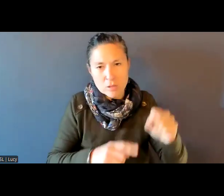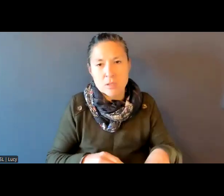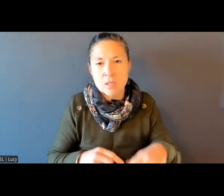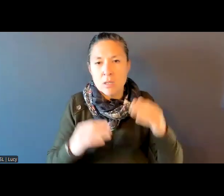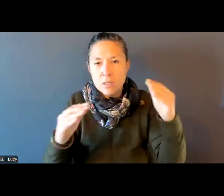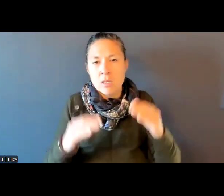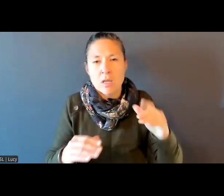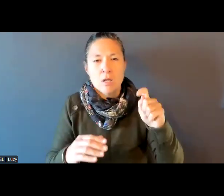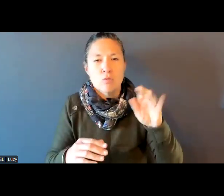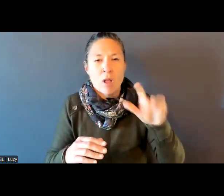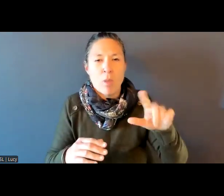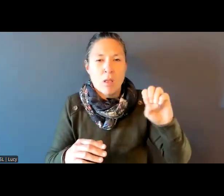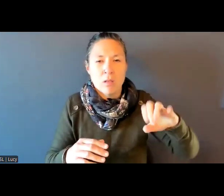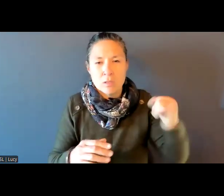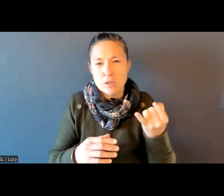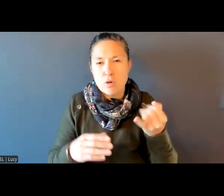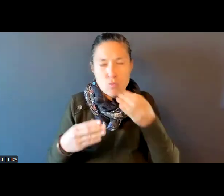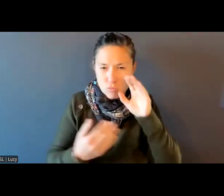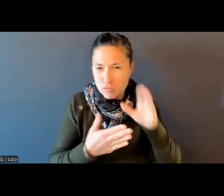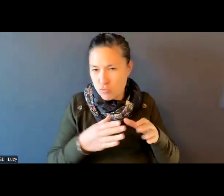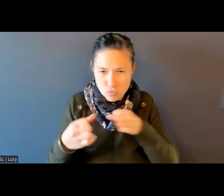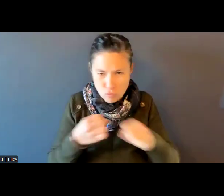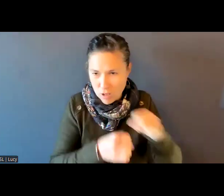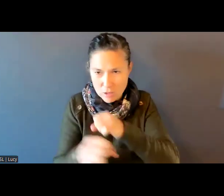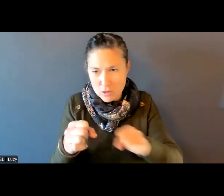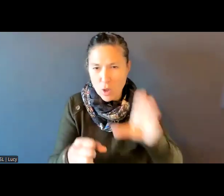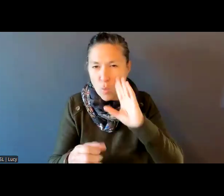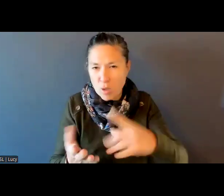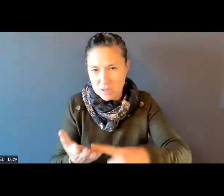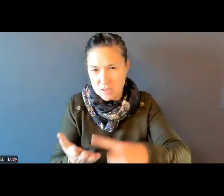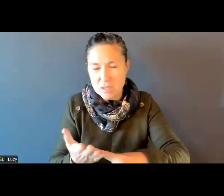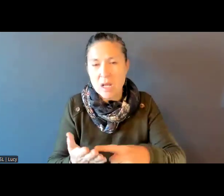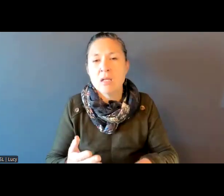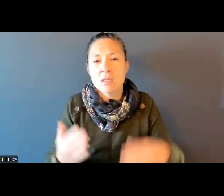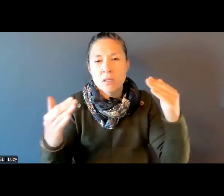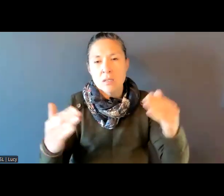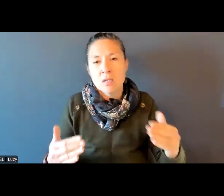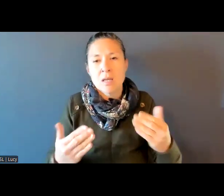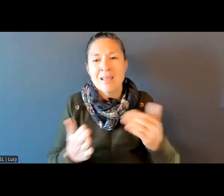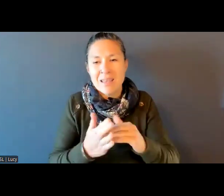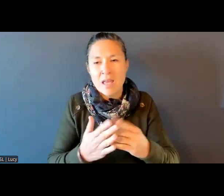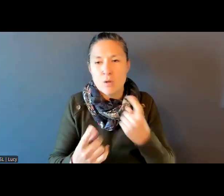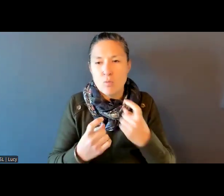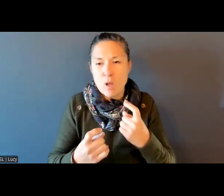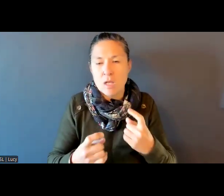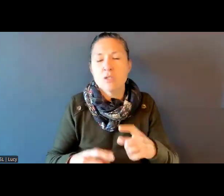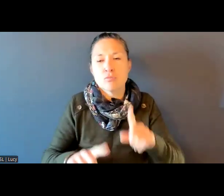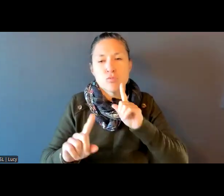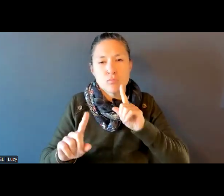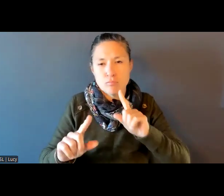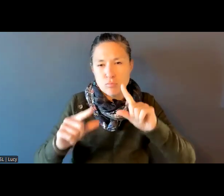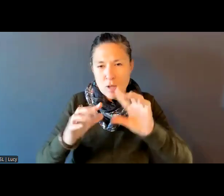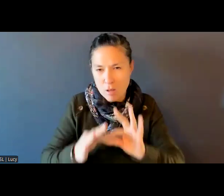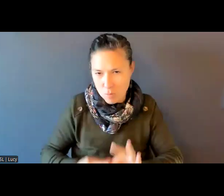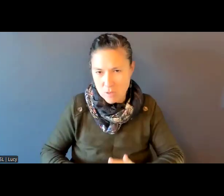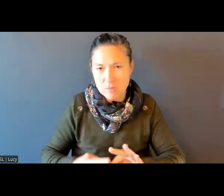It'll be a conversation that we wanted to have. Then we'll take question and comments again, and if there's